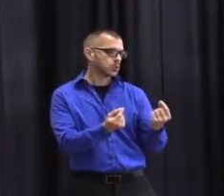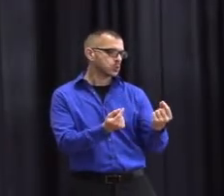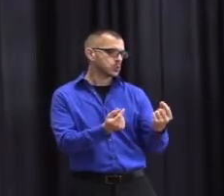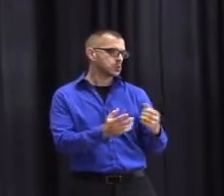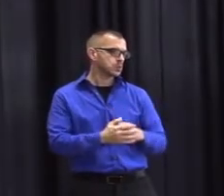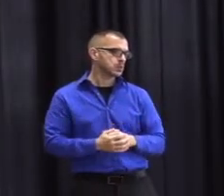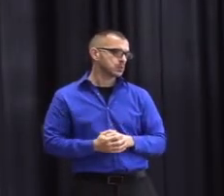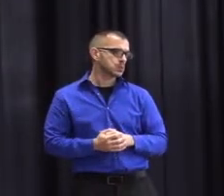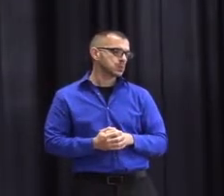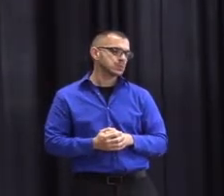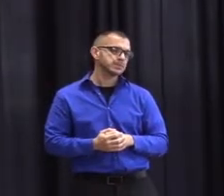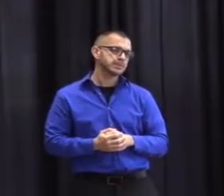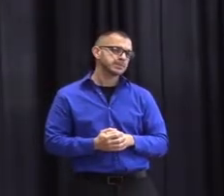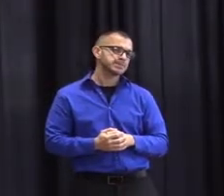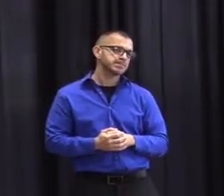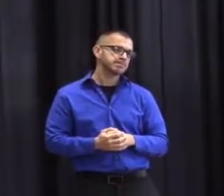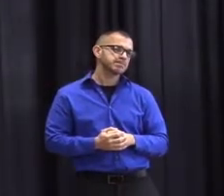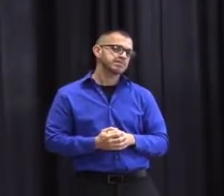And